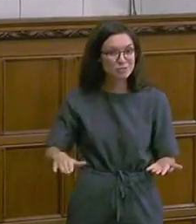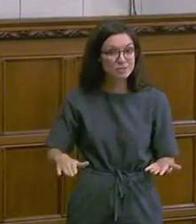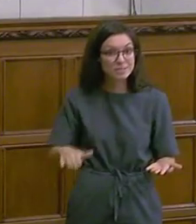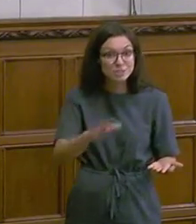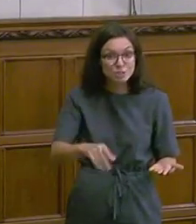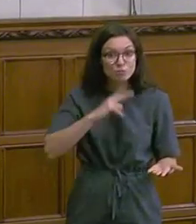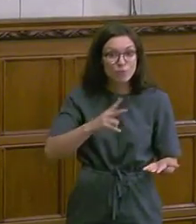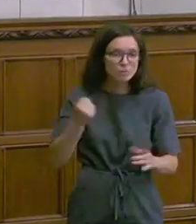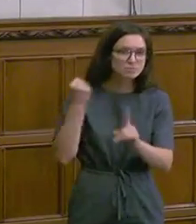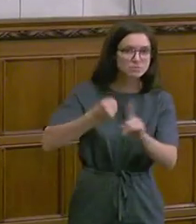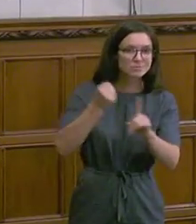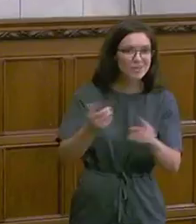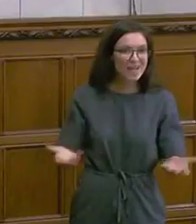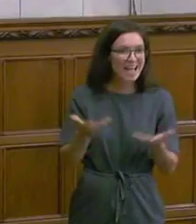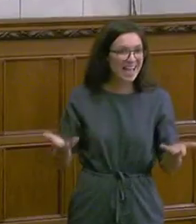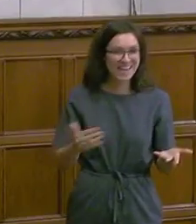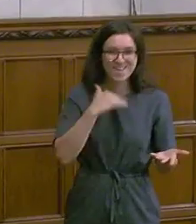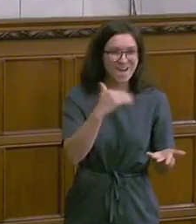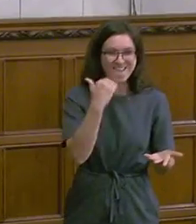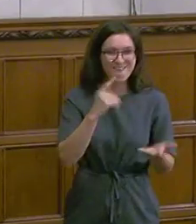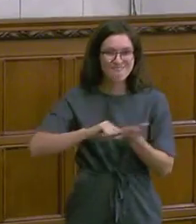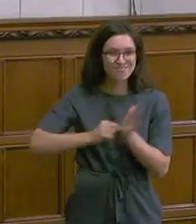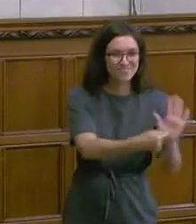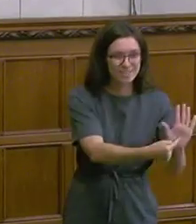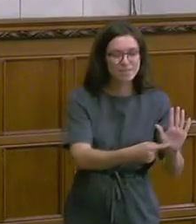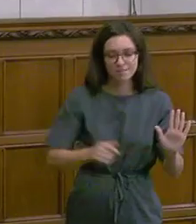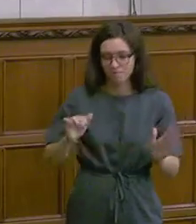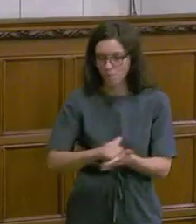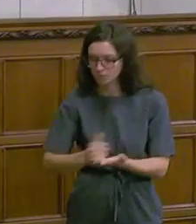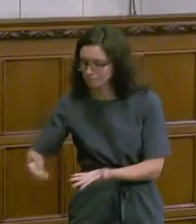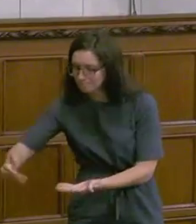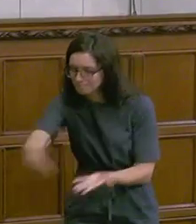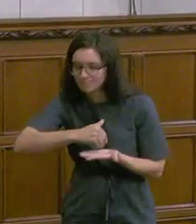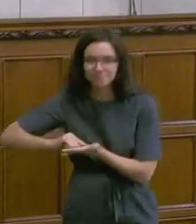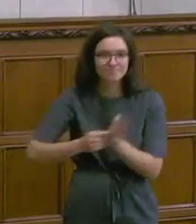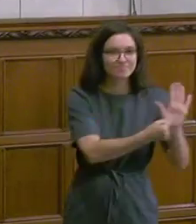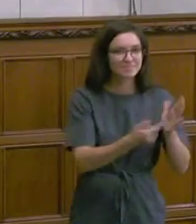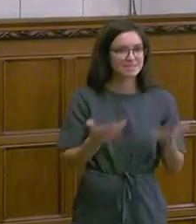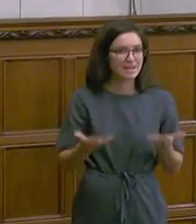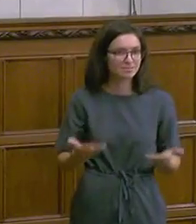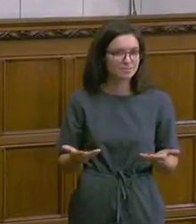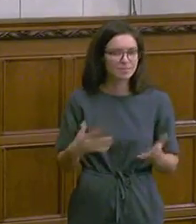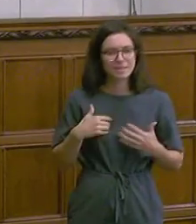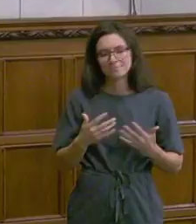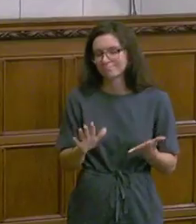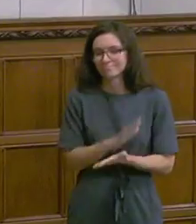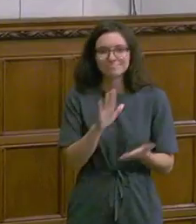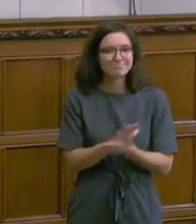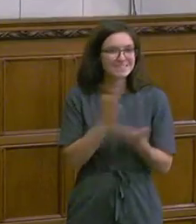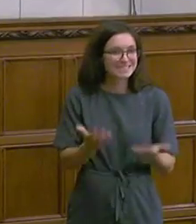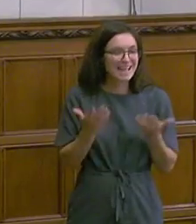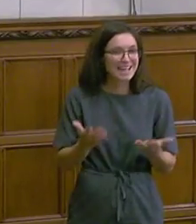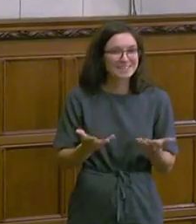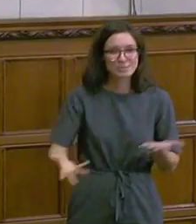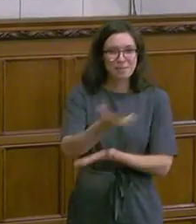enough heard in this place, and it's right that we talk about them. And of course, I'm absolutely delighted that Parliament is making today's debate